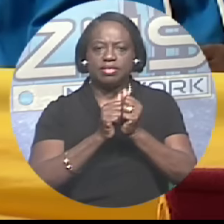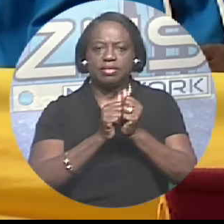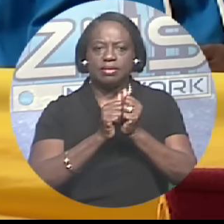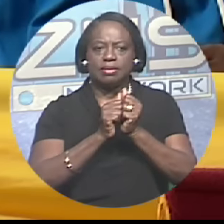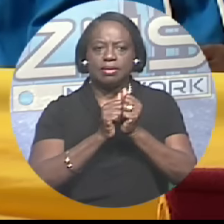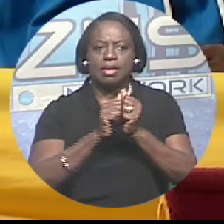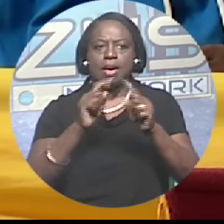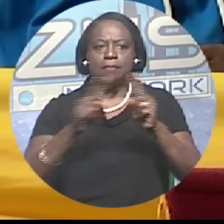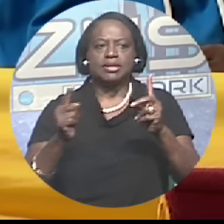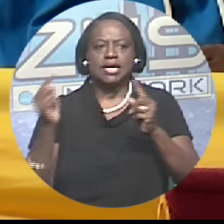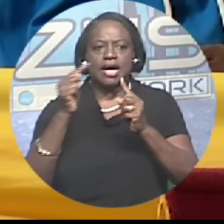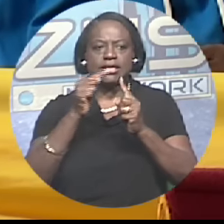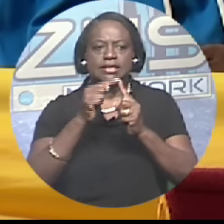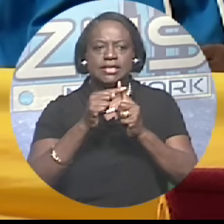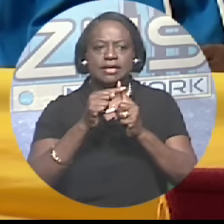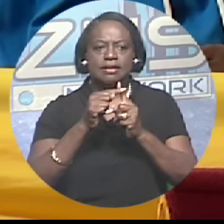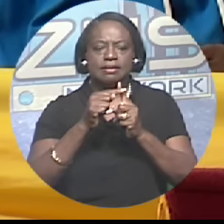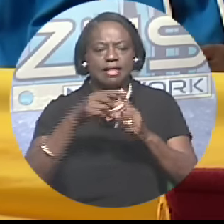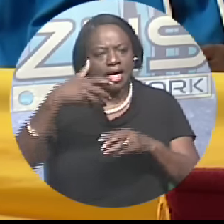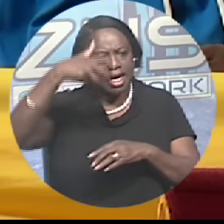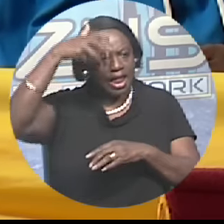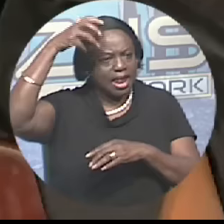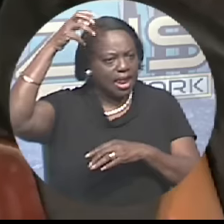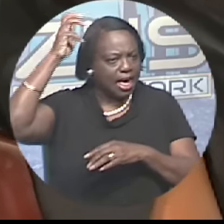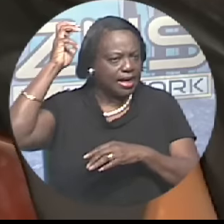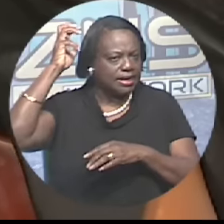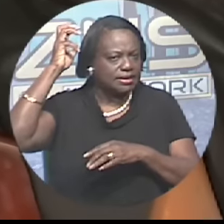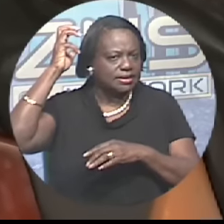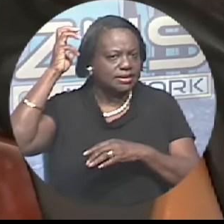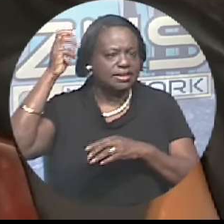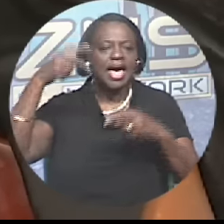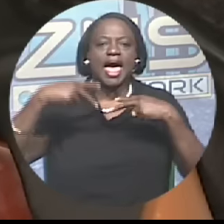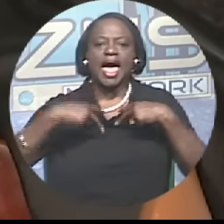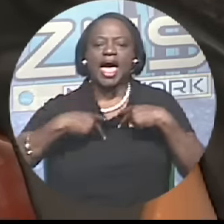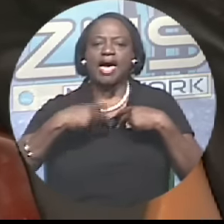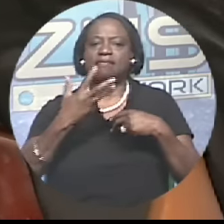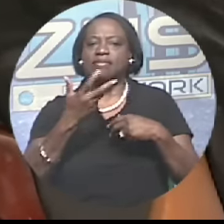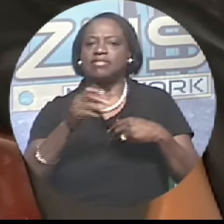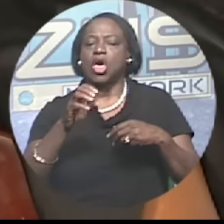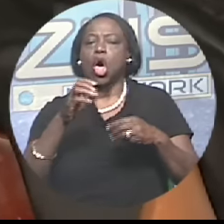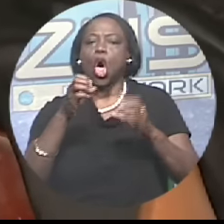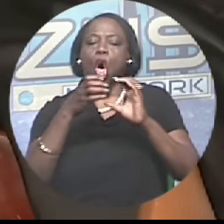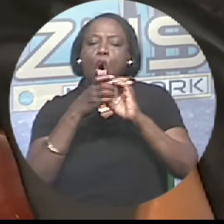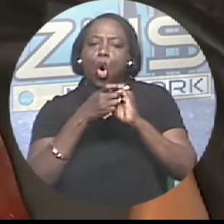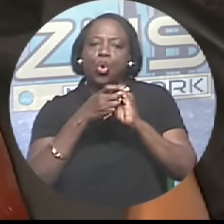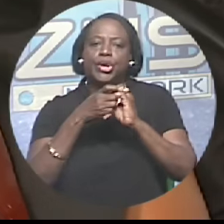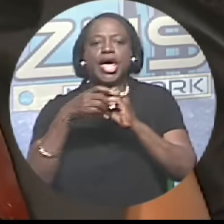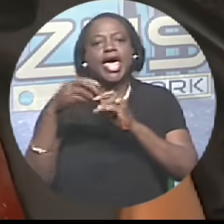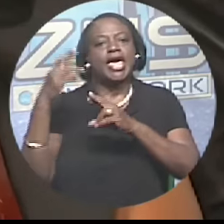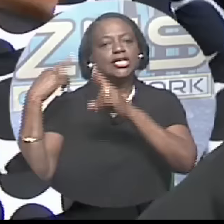until lions have their own historians,